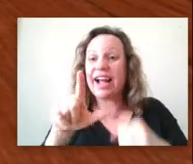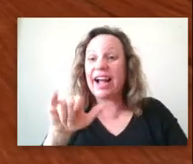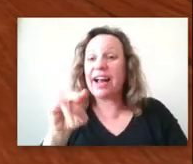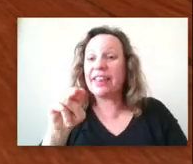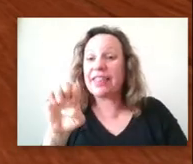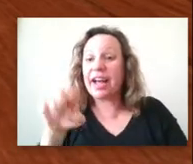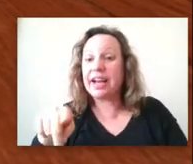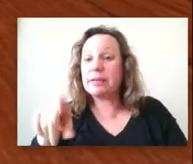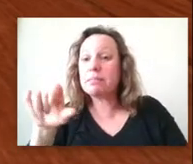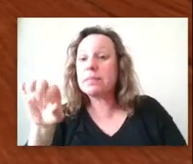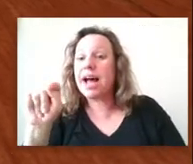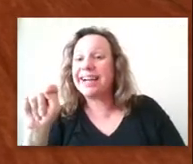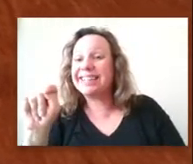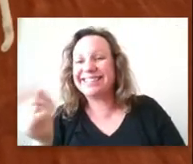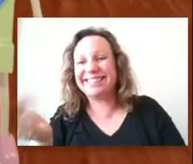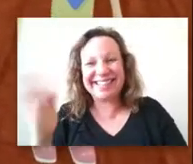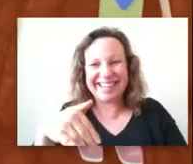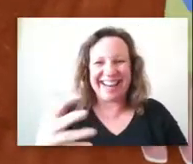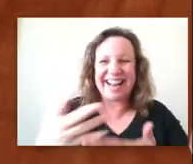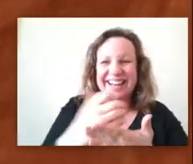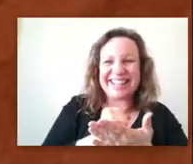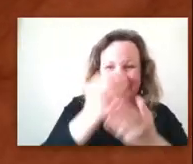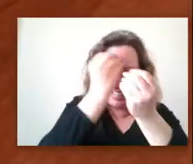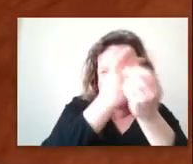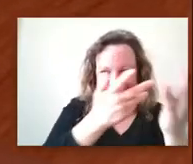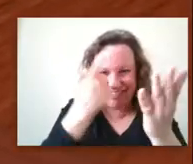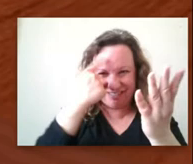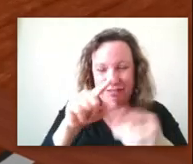Great! Let's go over here to collect our data for the line plot.